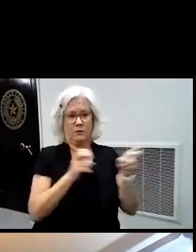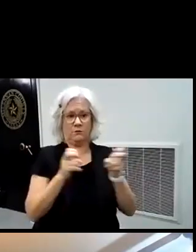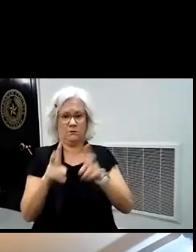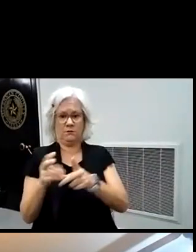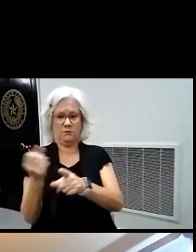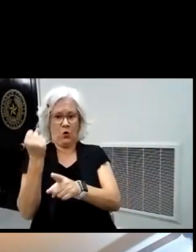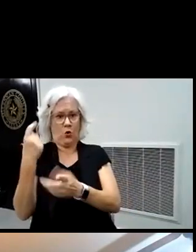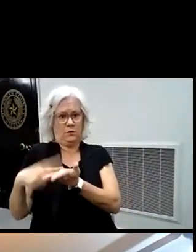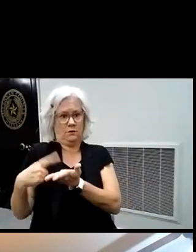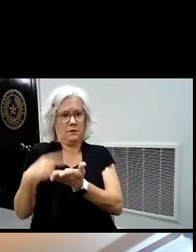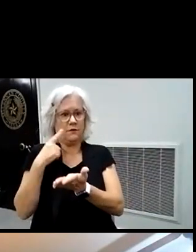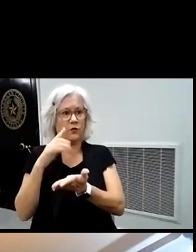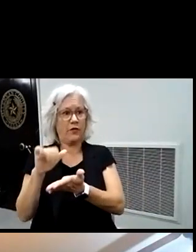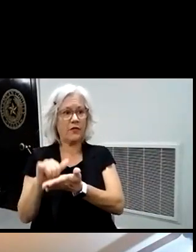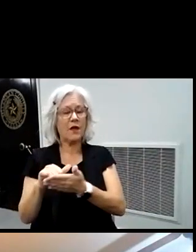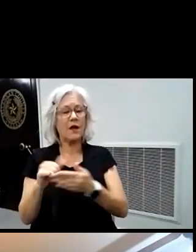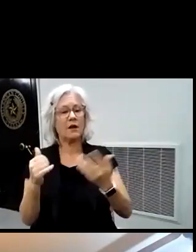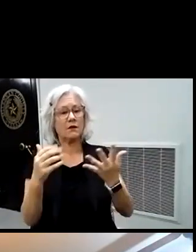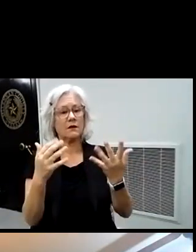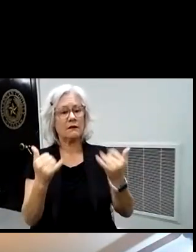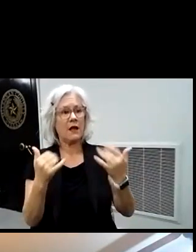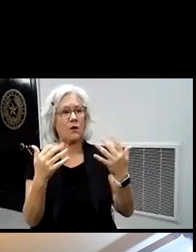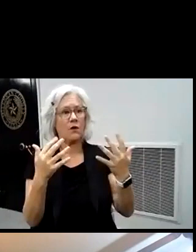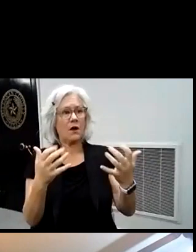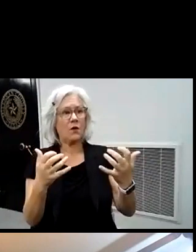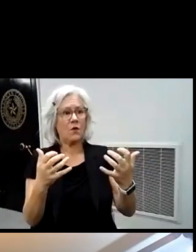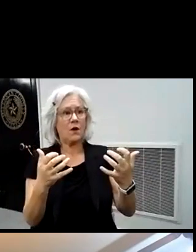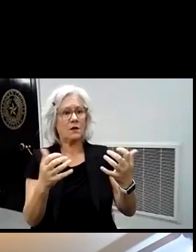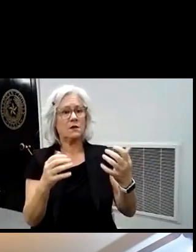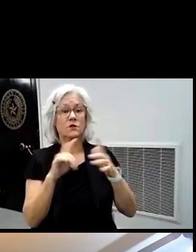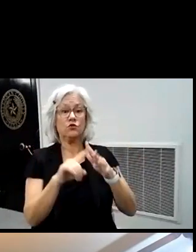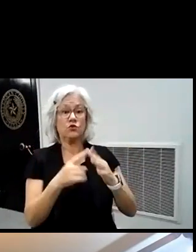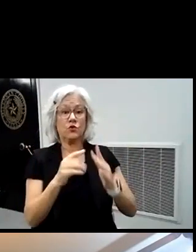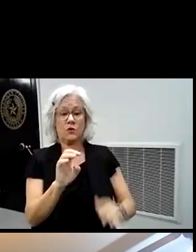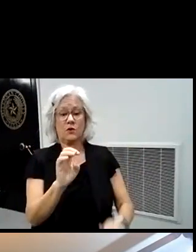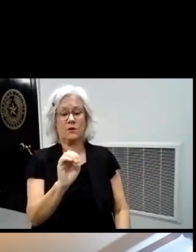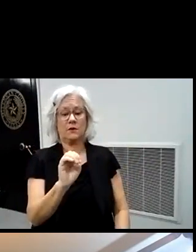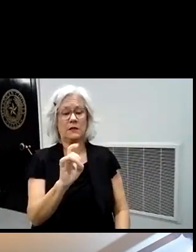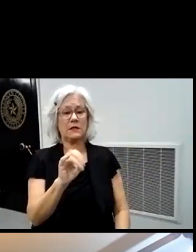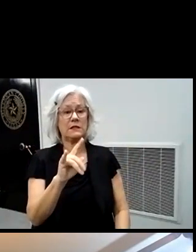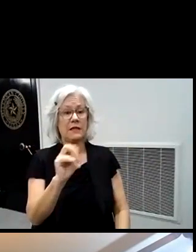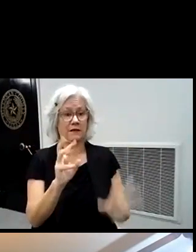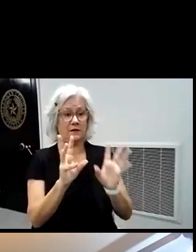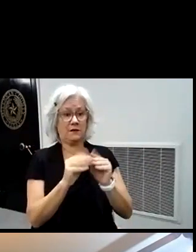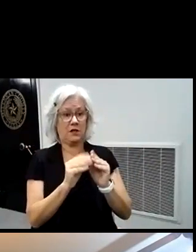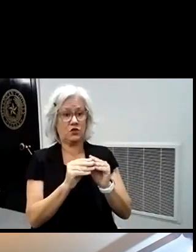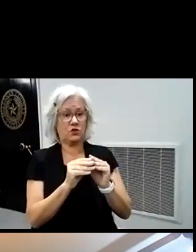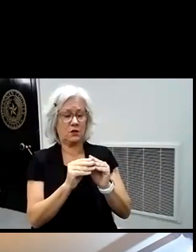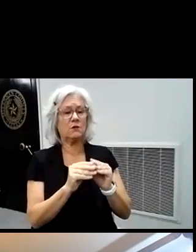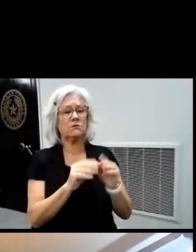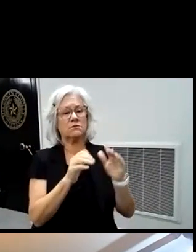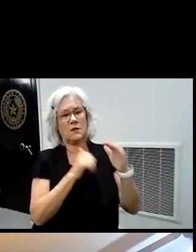And for discussion of that, I'd like to go in executive session under section